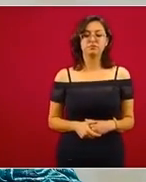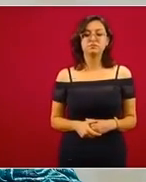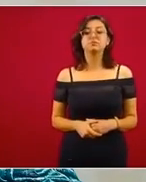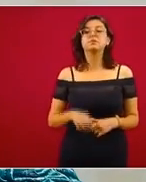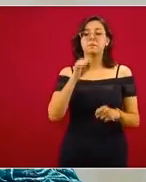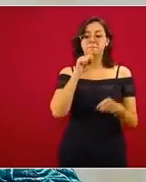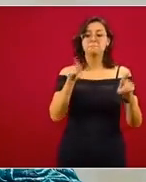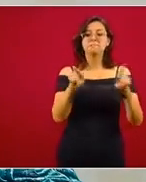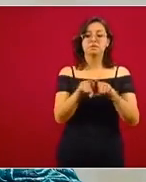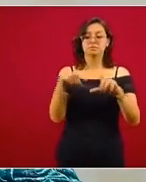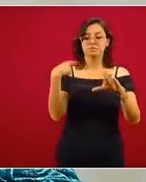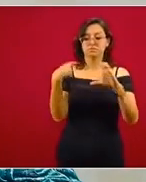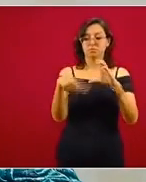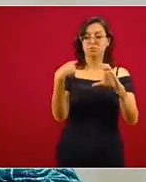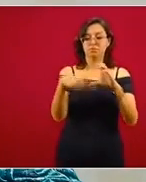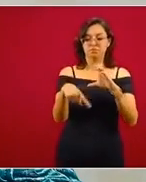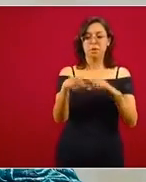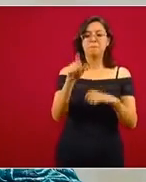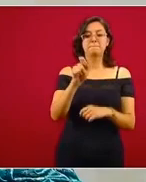p.m.